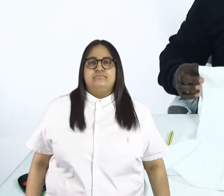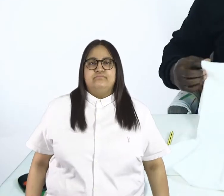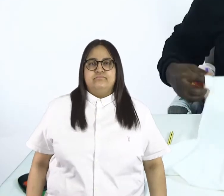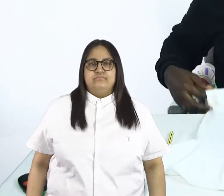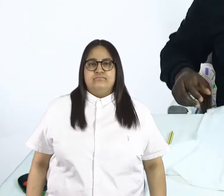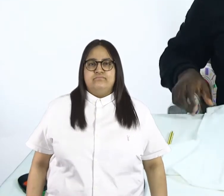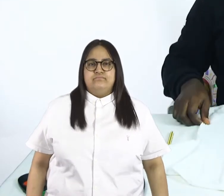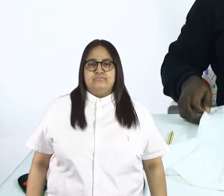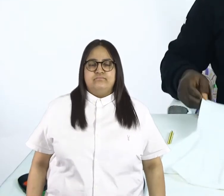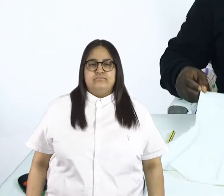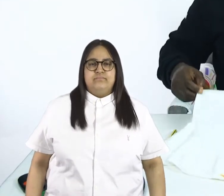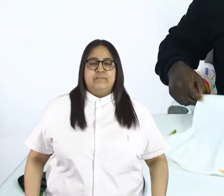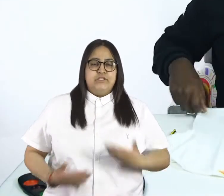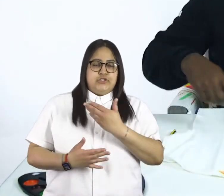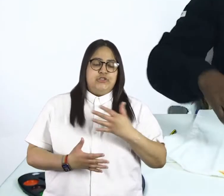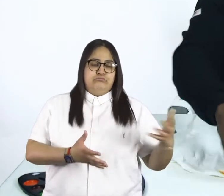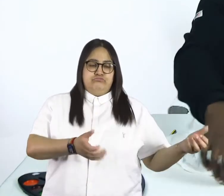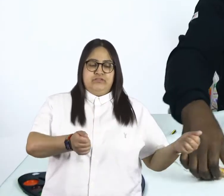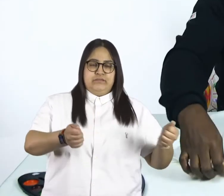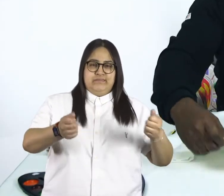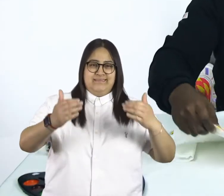our t-shirt down